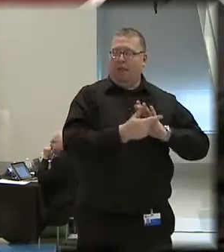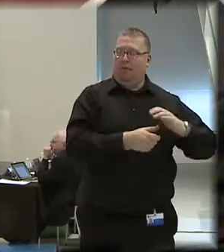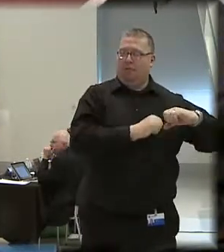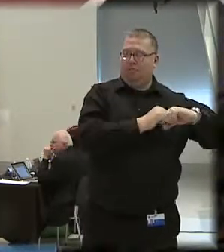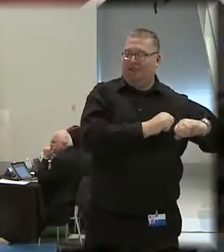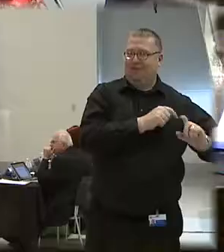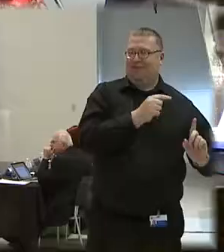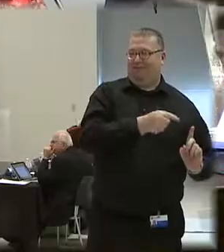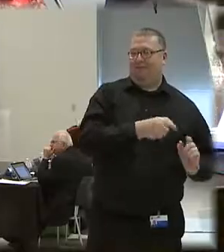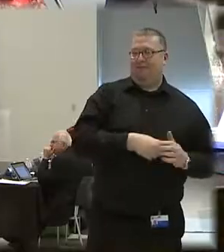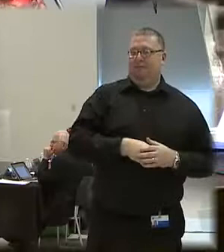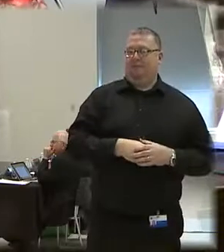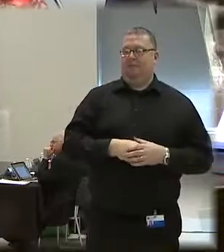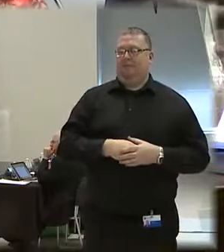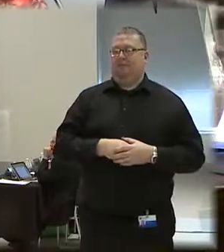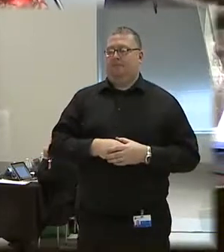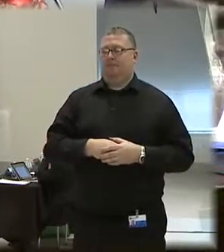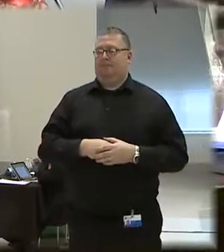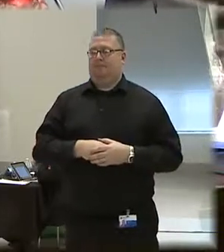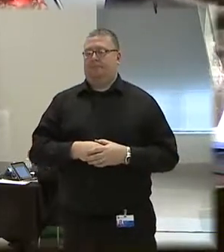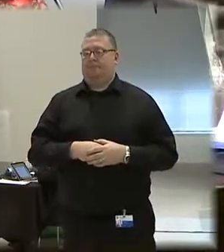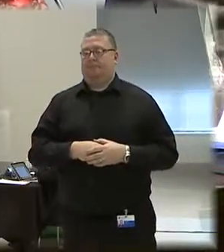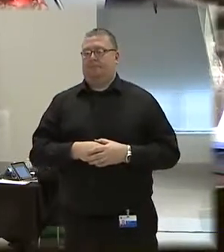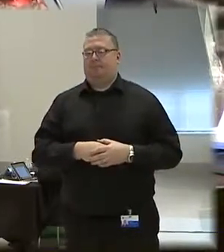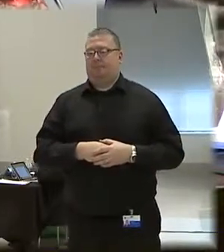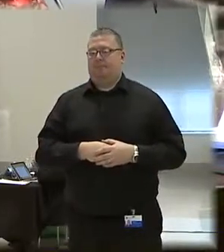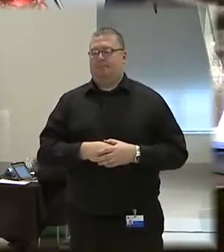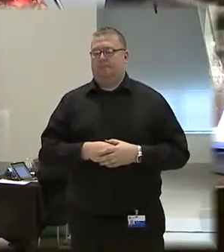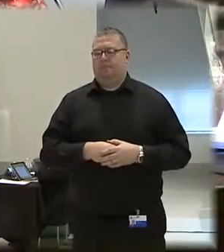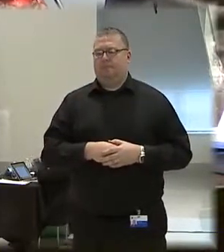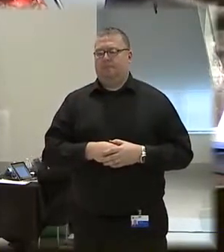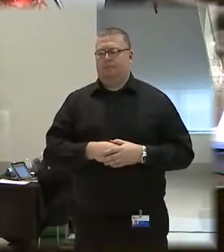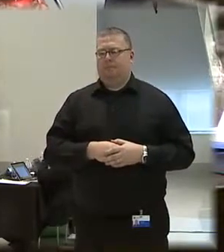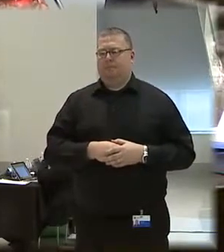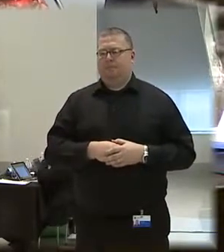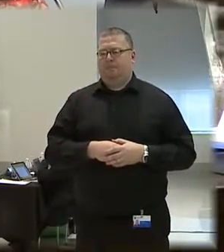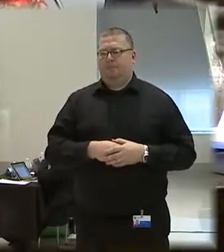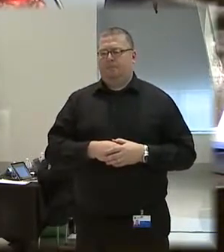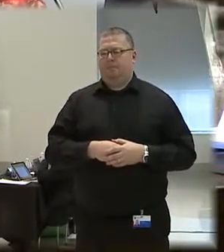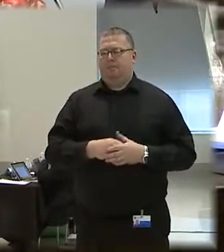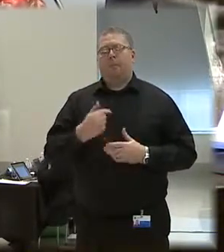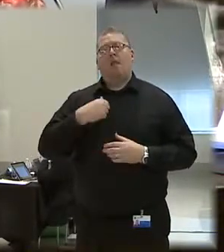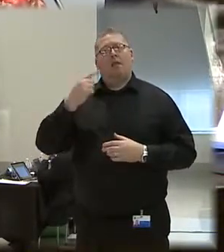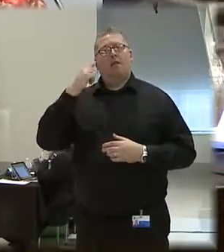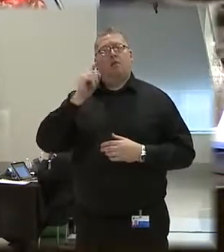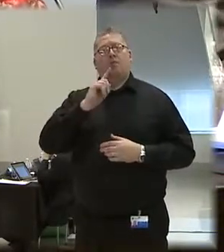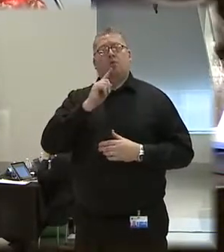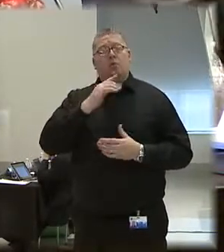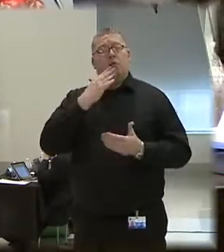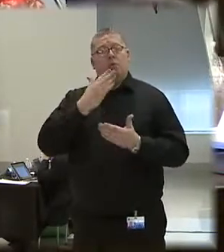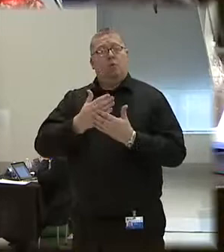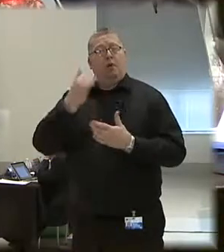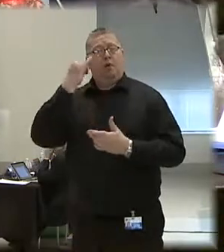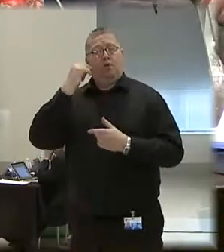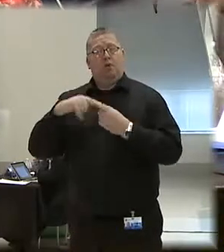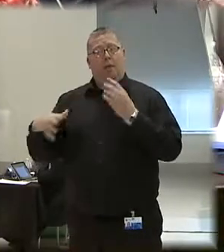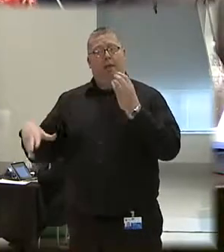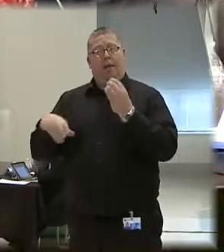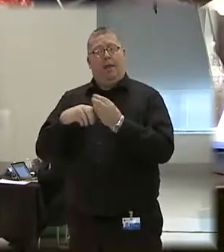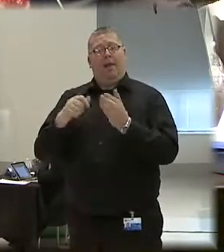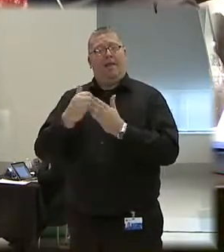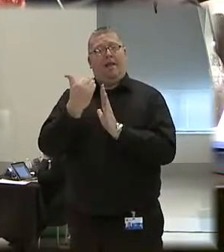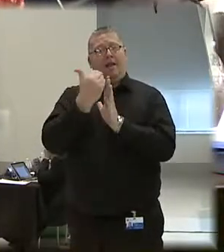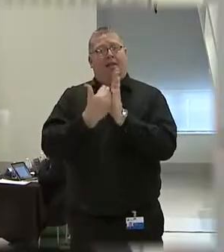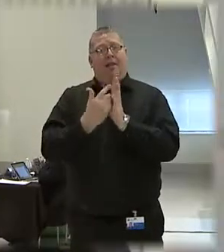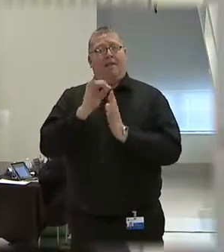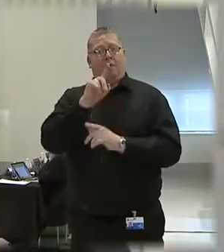Chief Medlock, any? Well, I just think that certainly it's a good idea to have that set of questions to collect